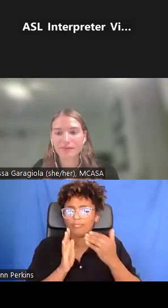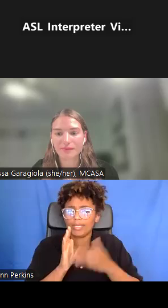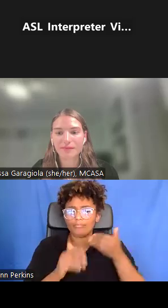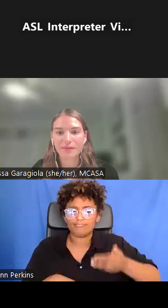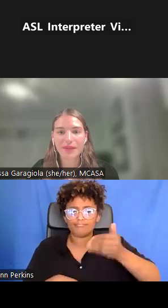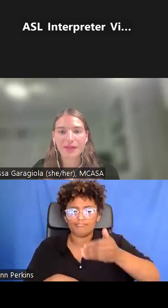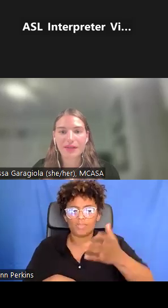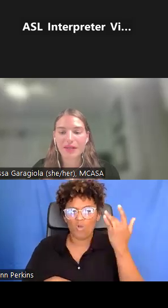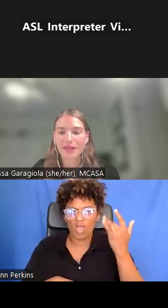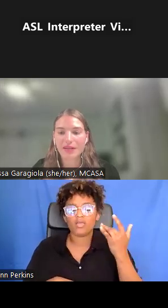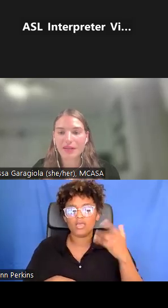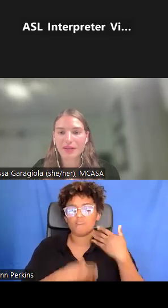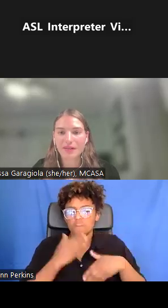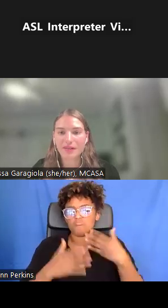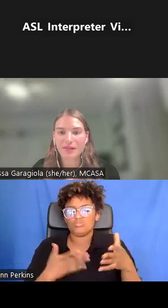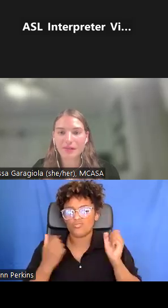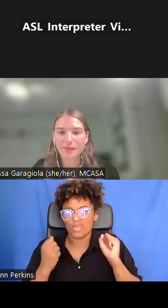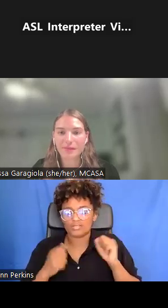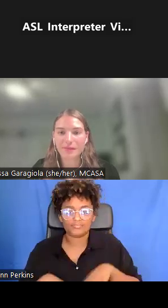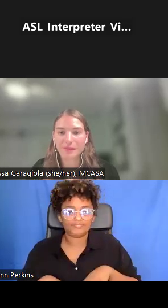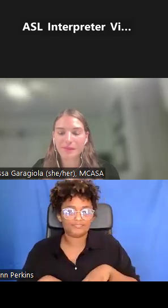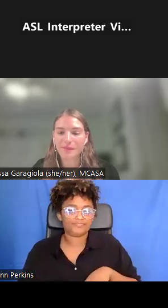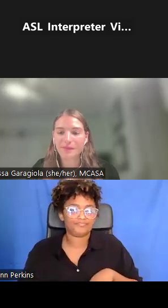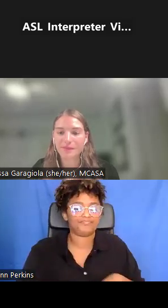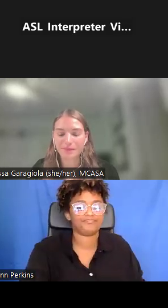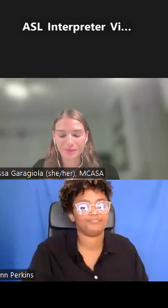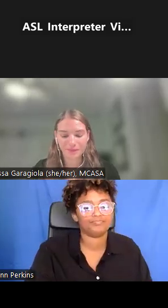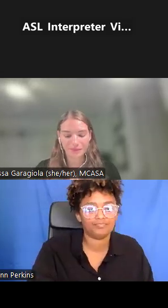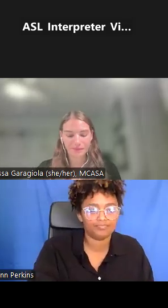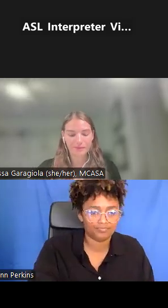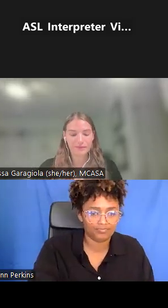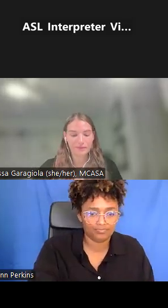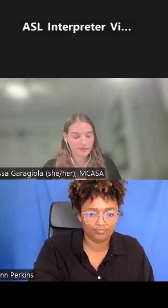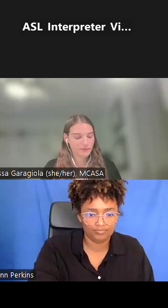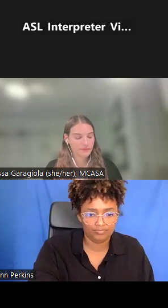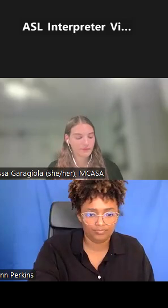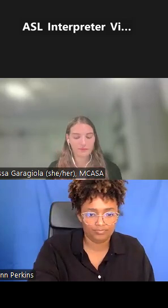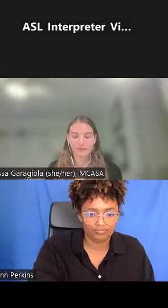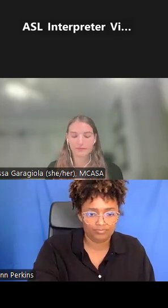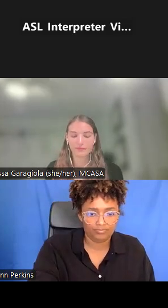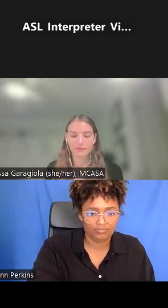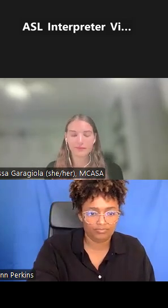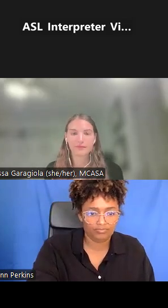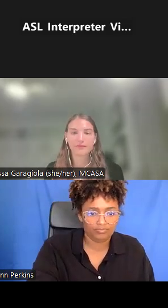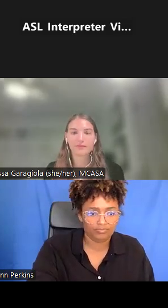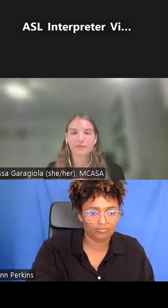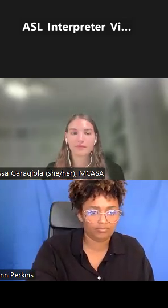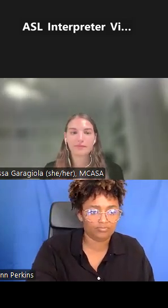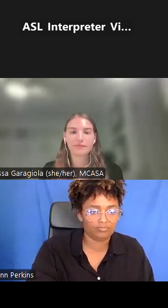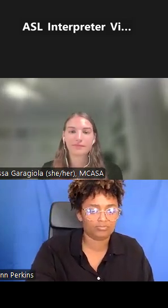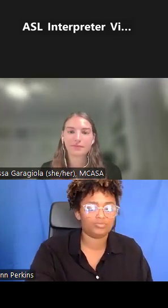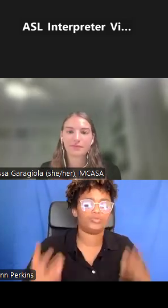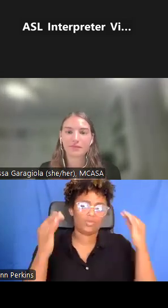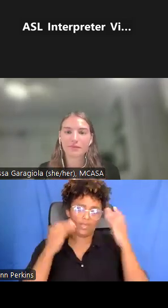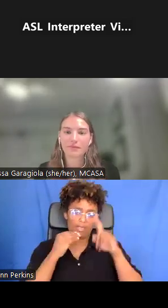presentation. So think about some things and share some things that you do for physical health. What are some things that